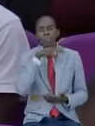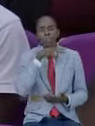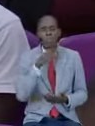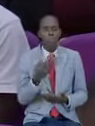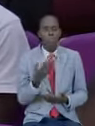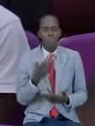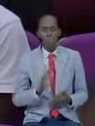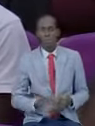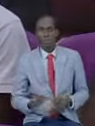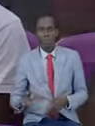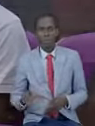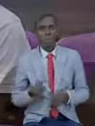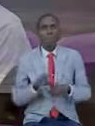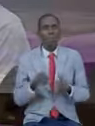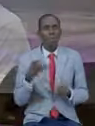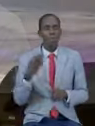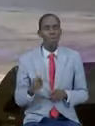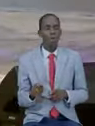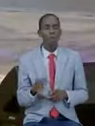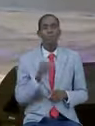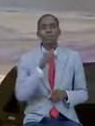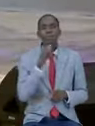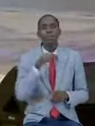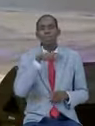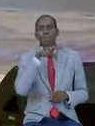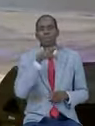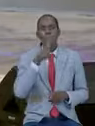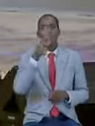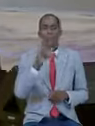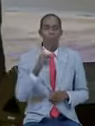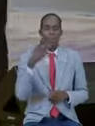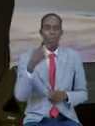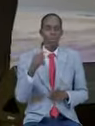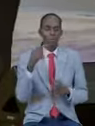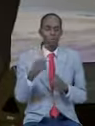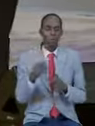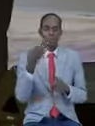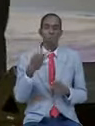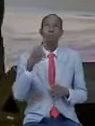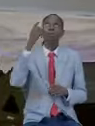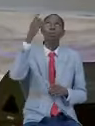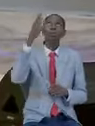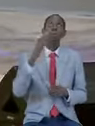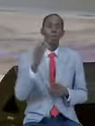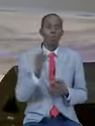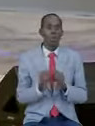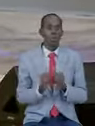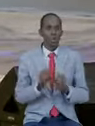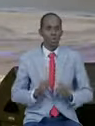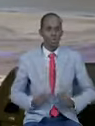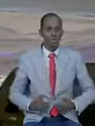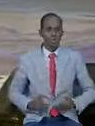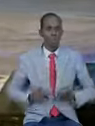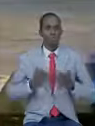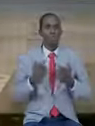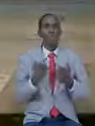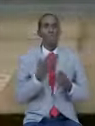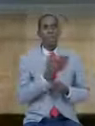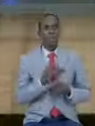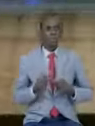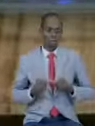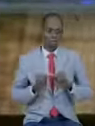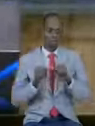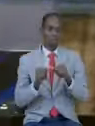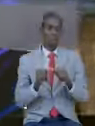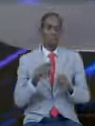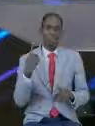but of incorruptible, by the word of God, which liveth and abideth forever.